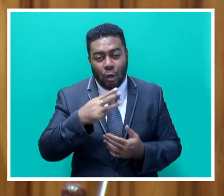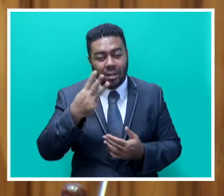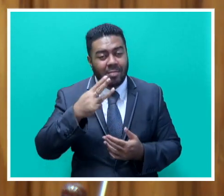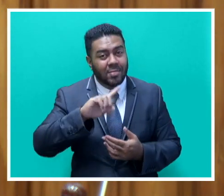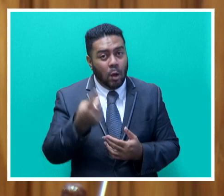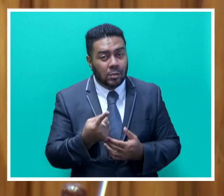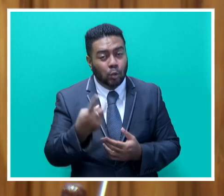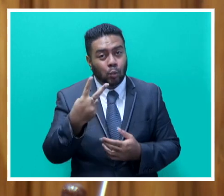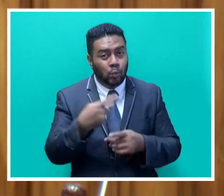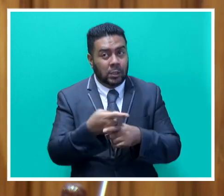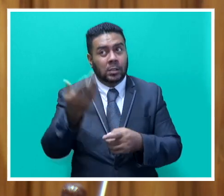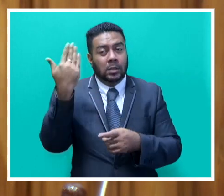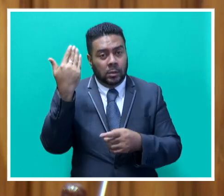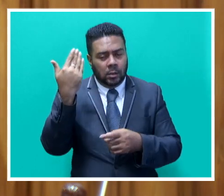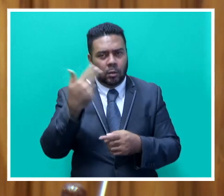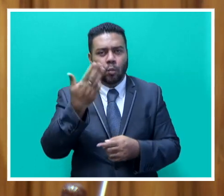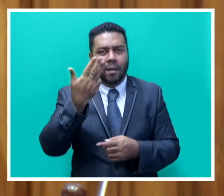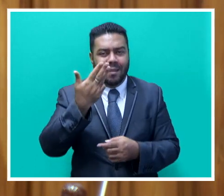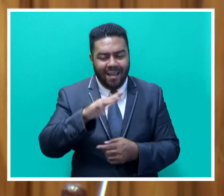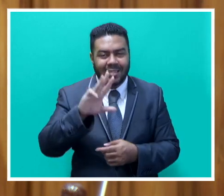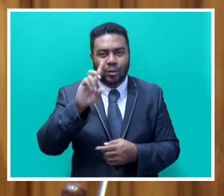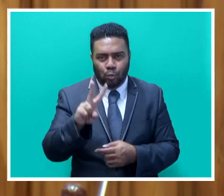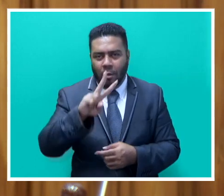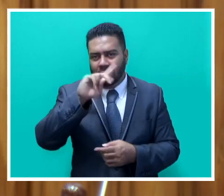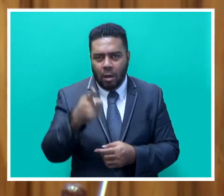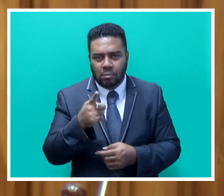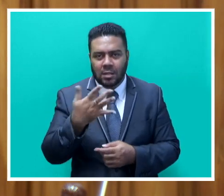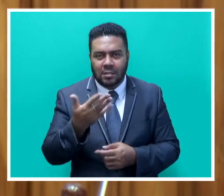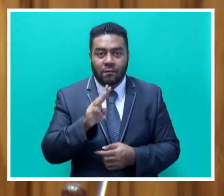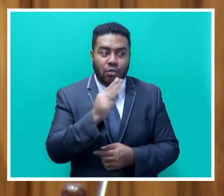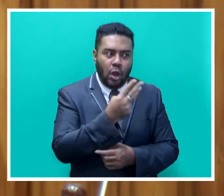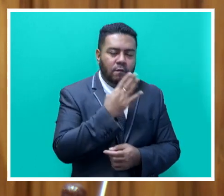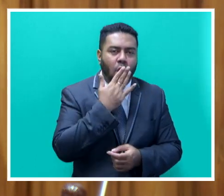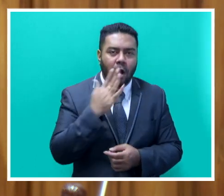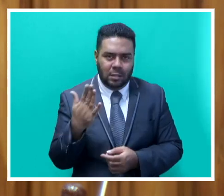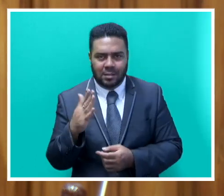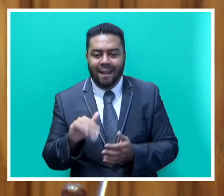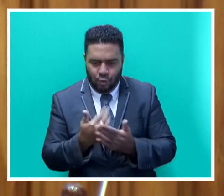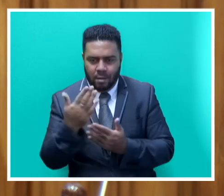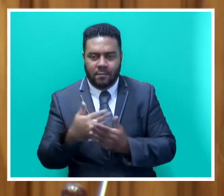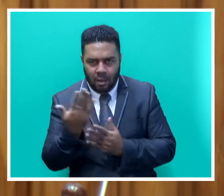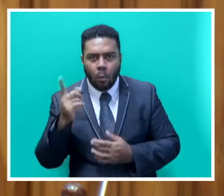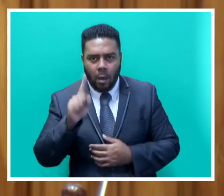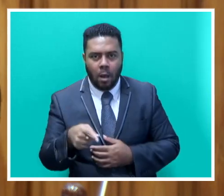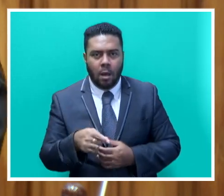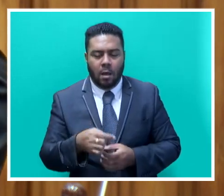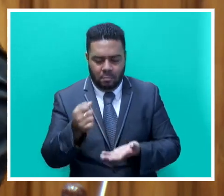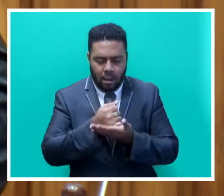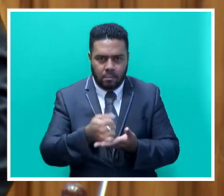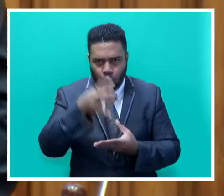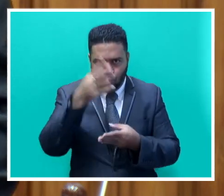ago to 92,000 as of 3rd of August daily. I would like to quote the